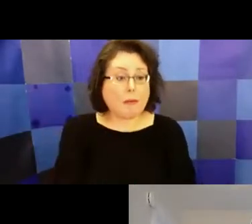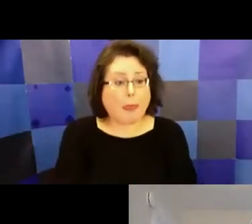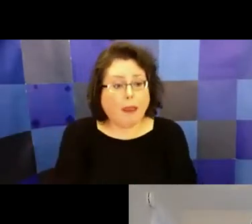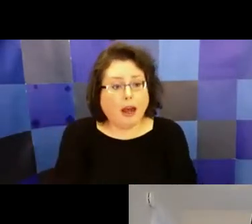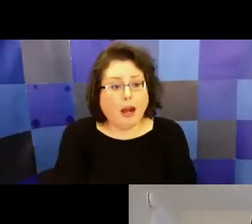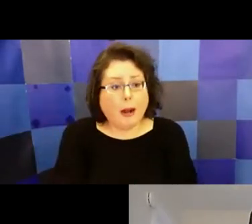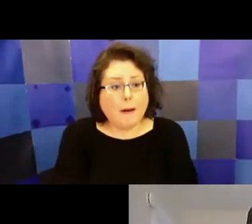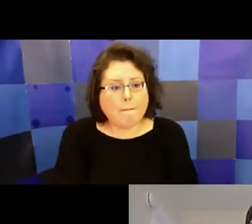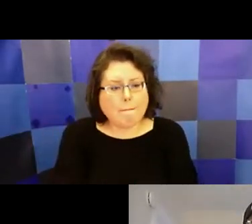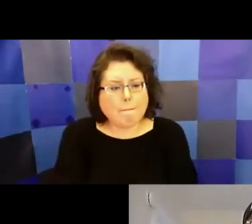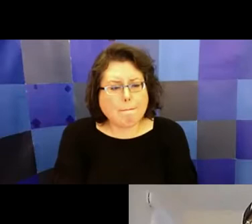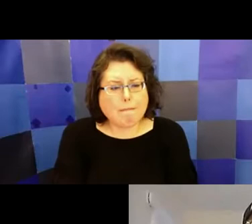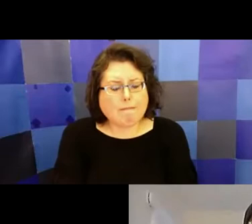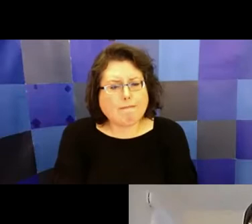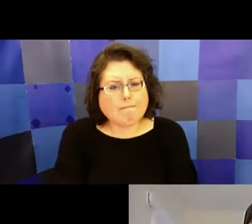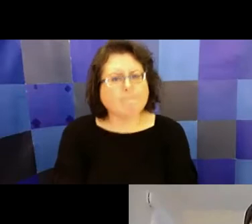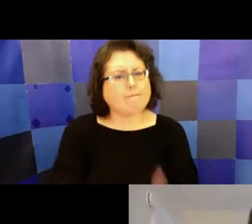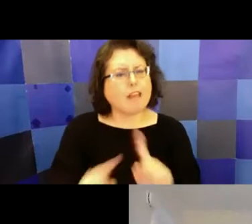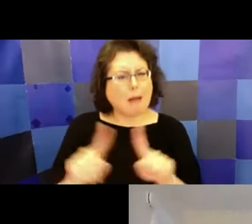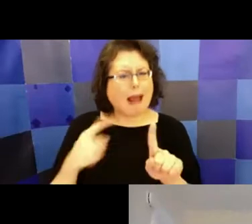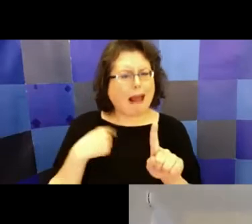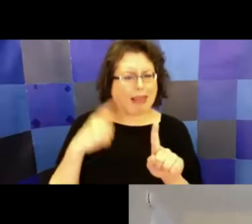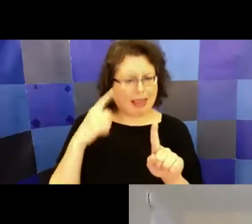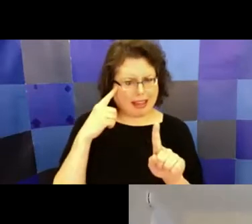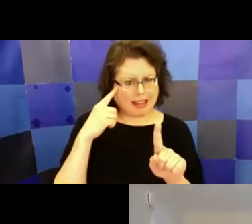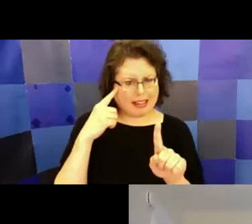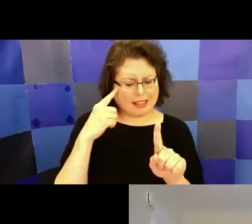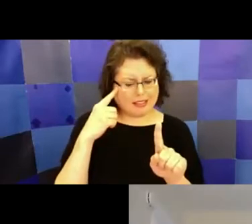But I think that there, I think we do have to